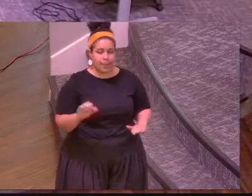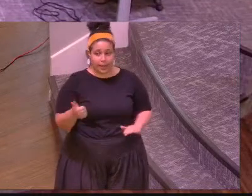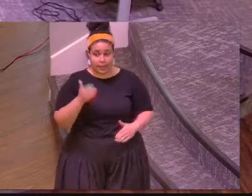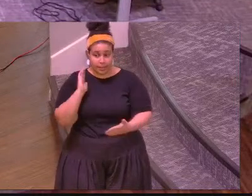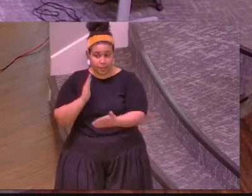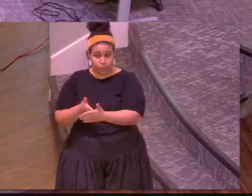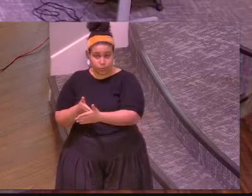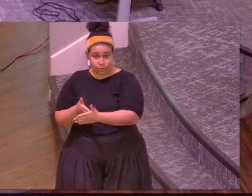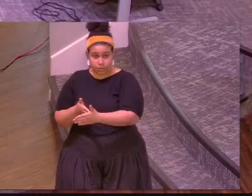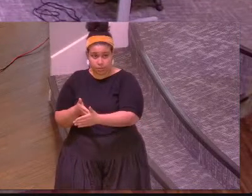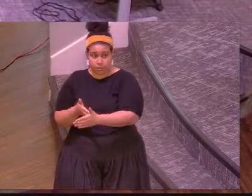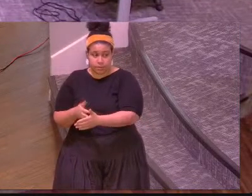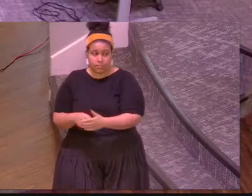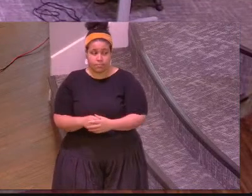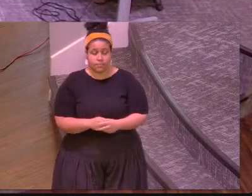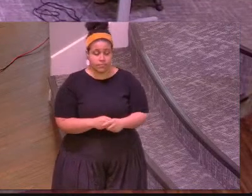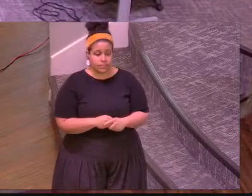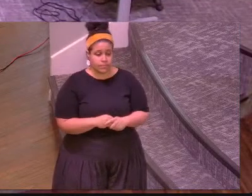opposed?